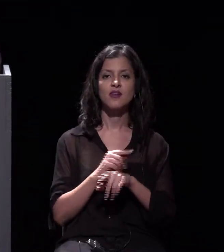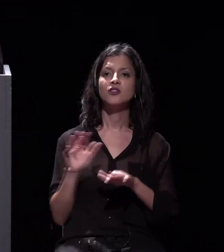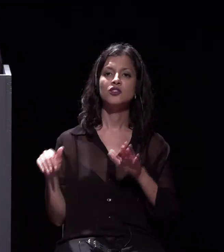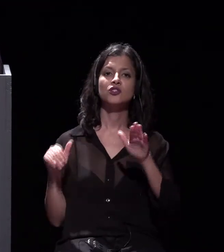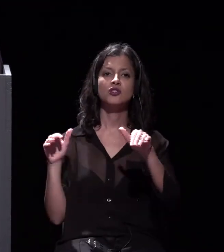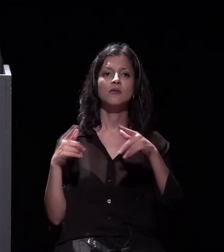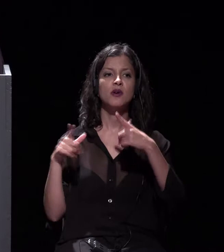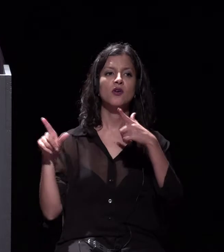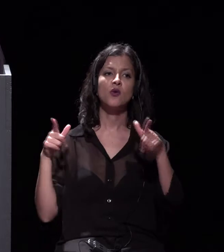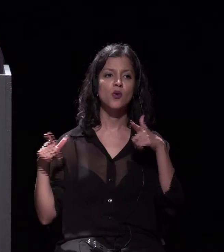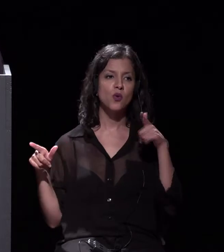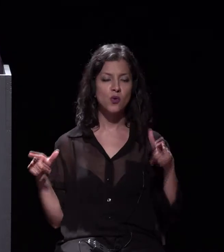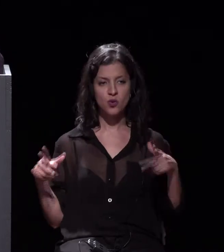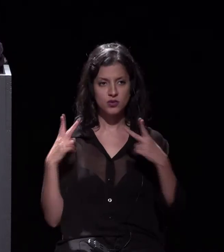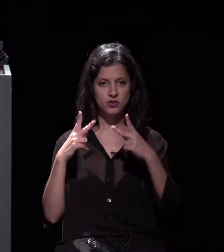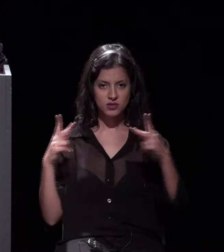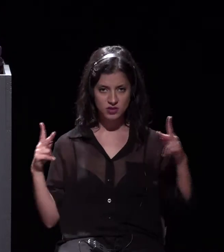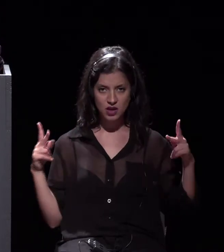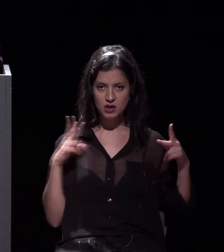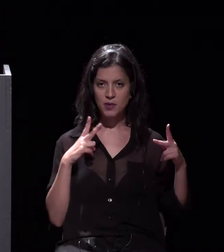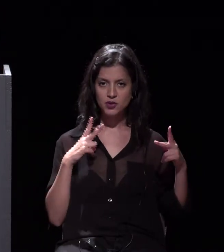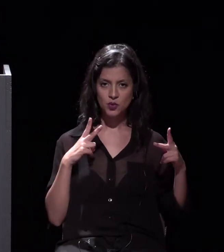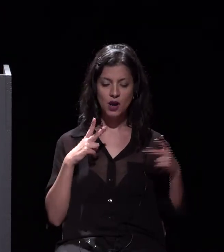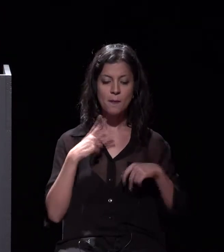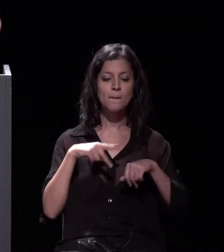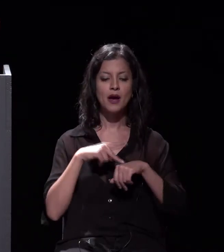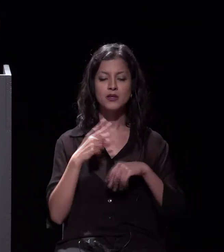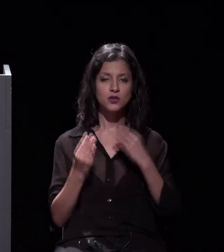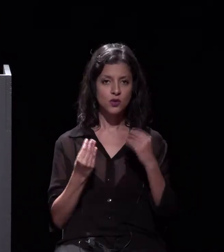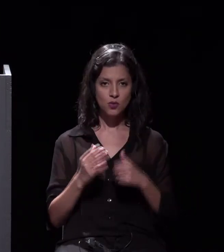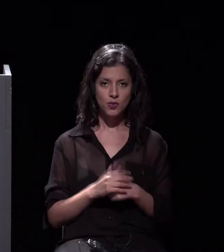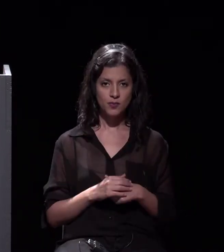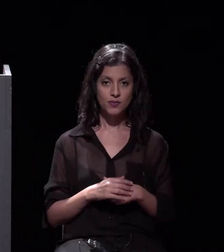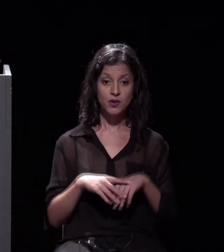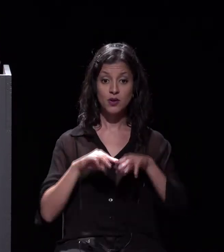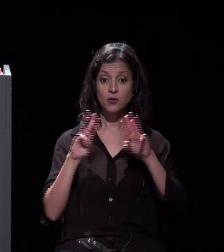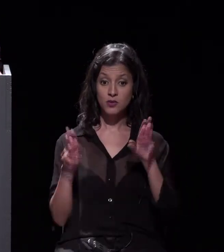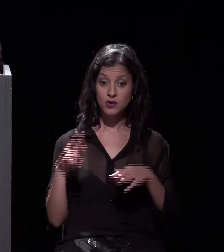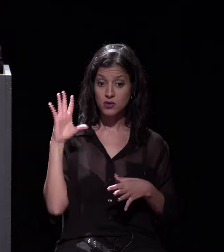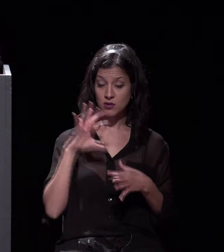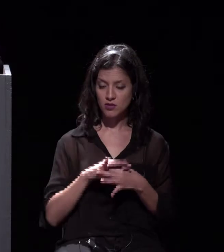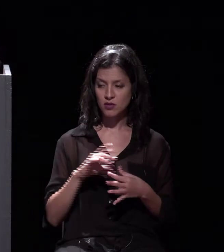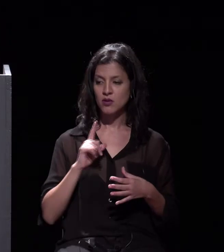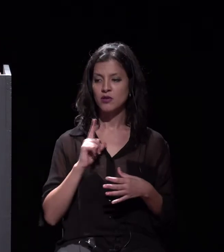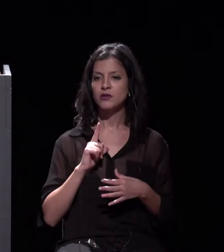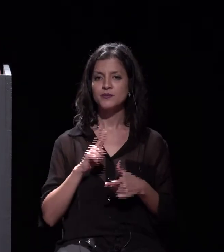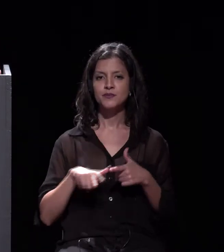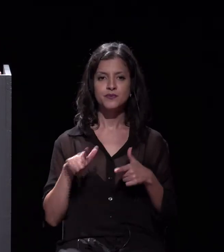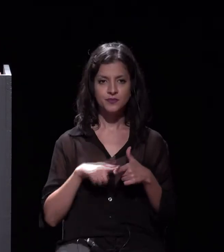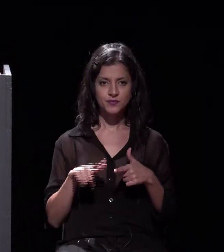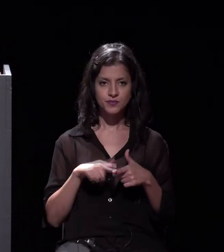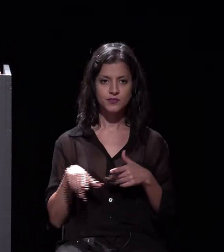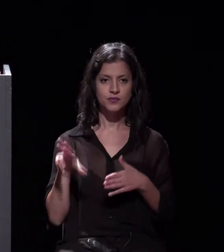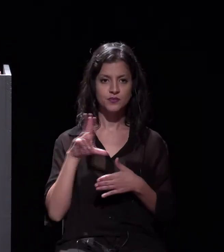context. The Integral Museum demanded that the problems of underprivileged Latin Americans be brought into the museum as